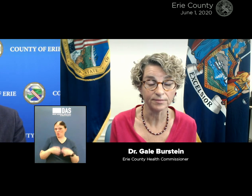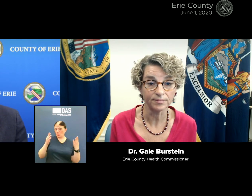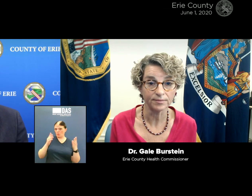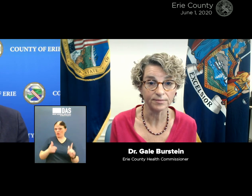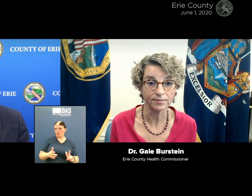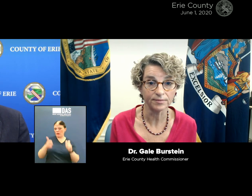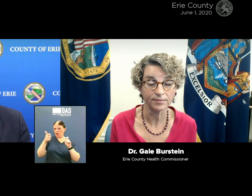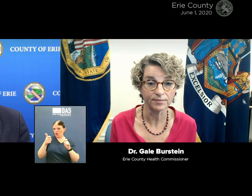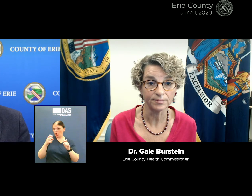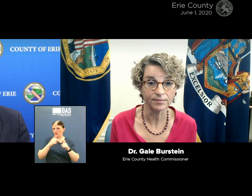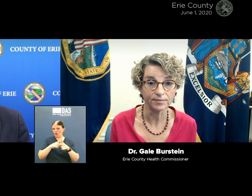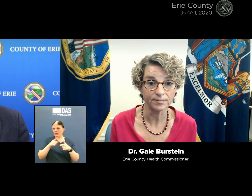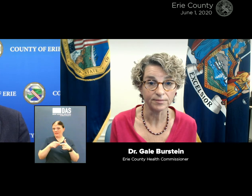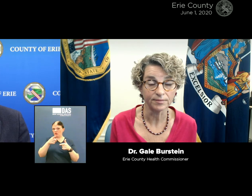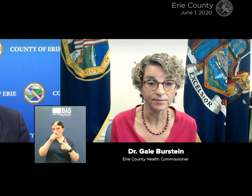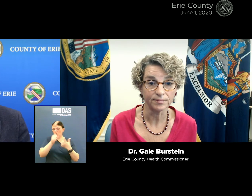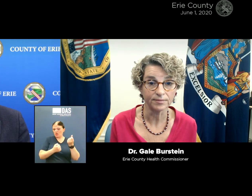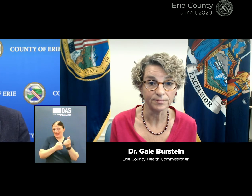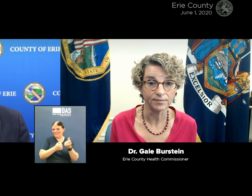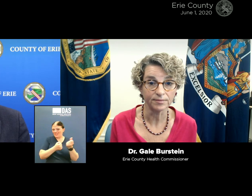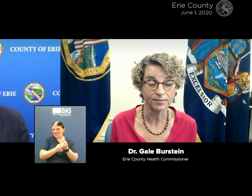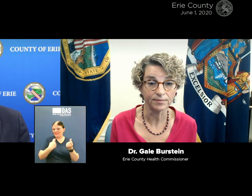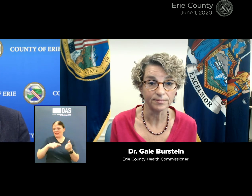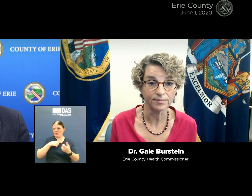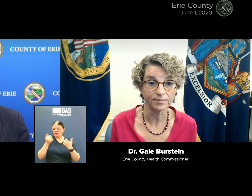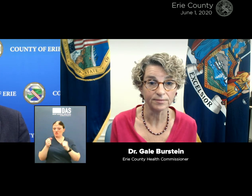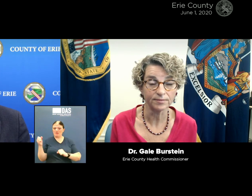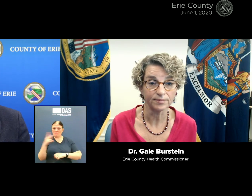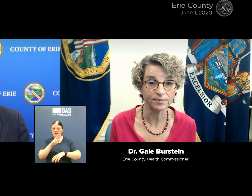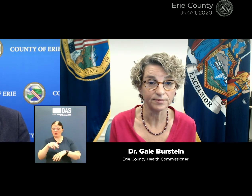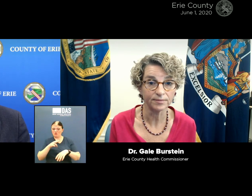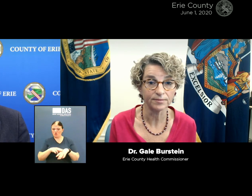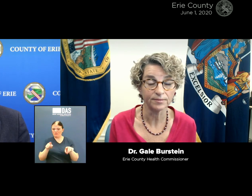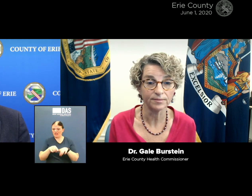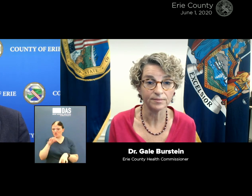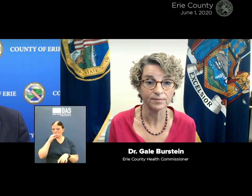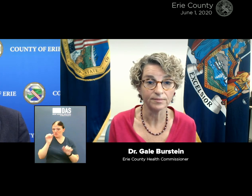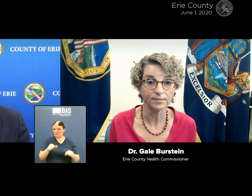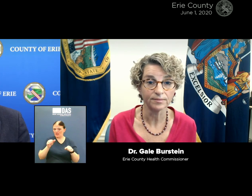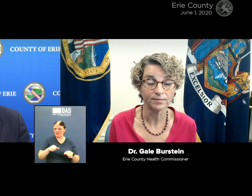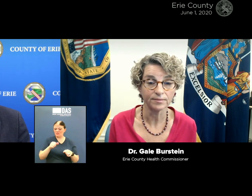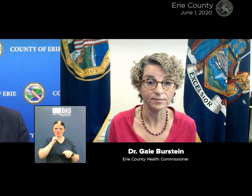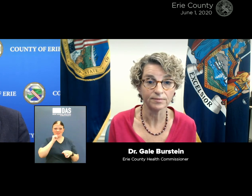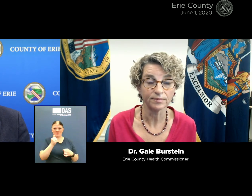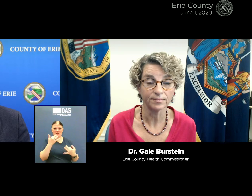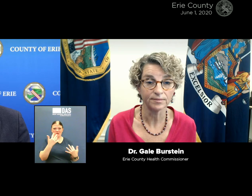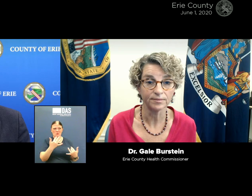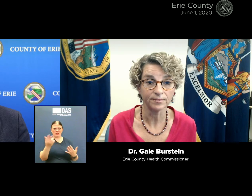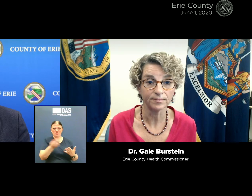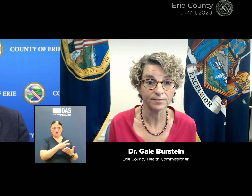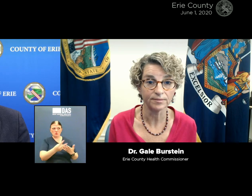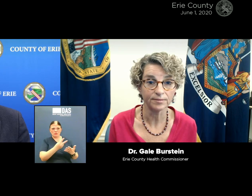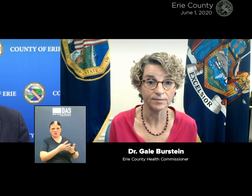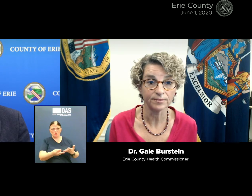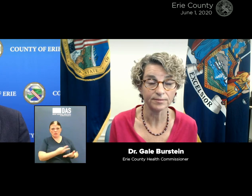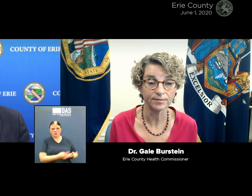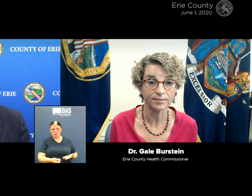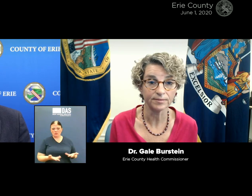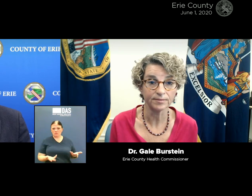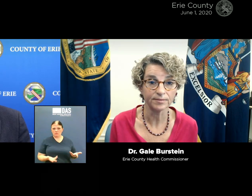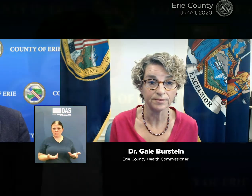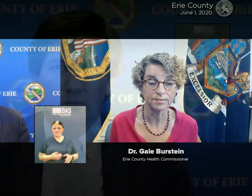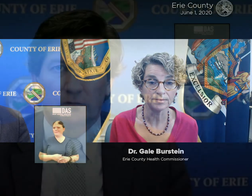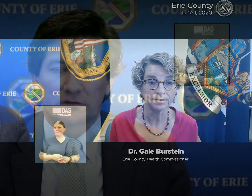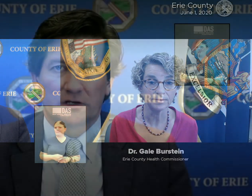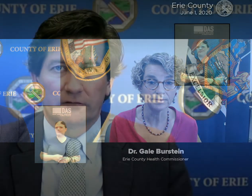and that you guys should advocate that we try to get back to normal as soon as possible rather than waiting, say, 2 weeks at a time?